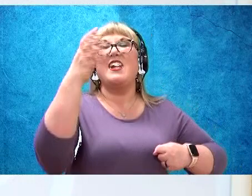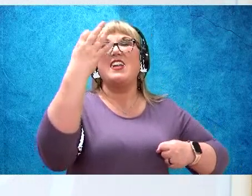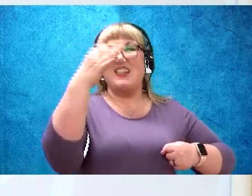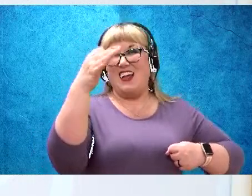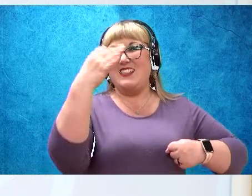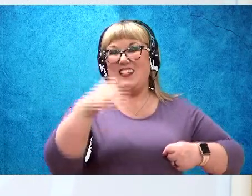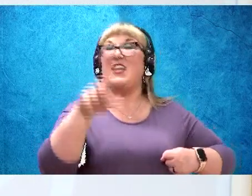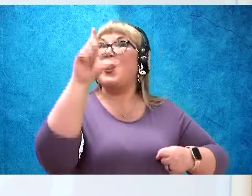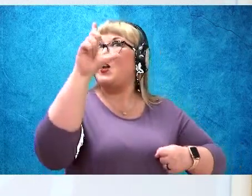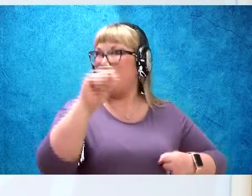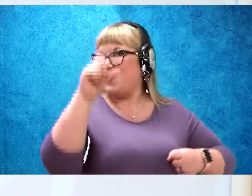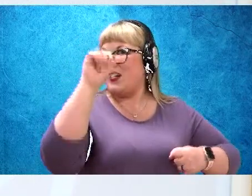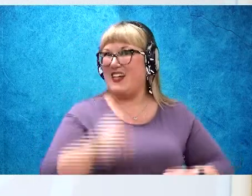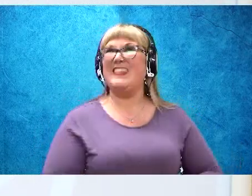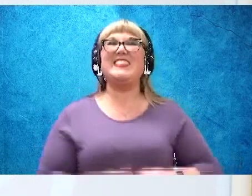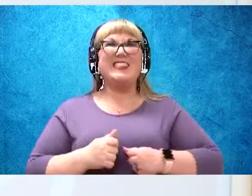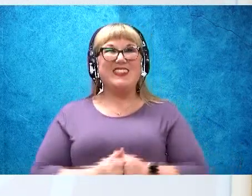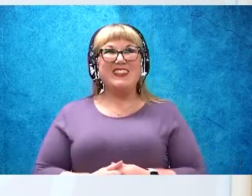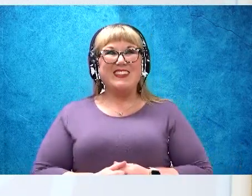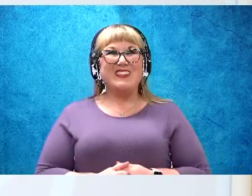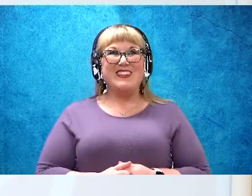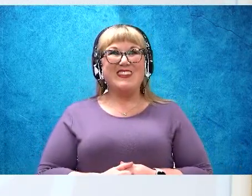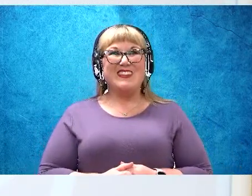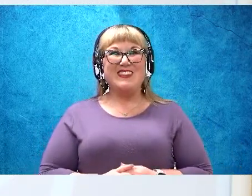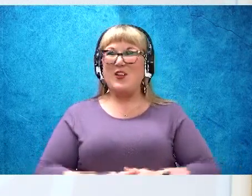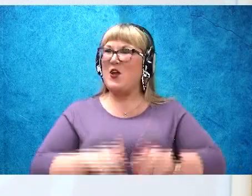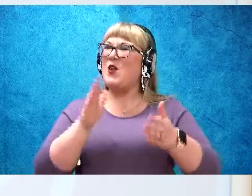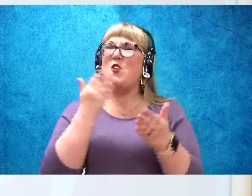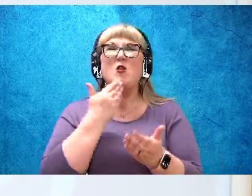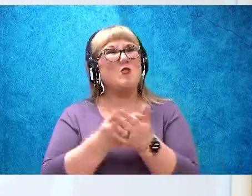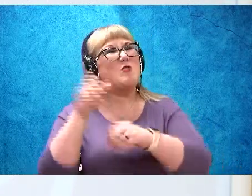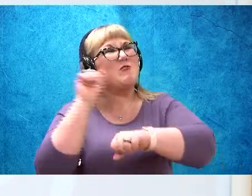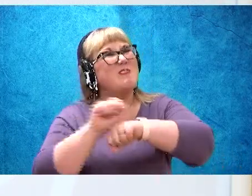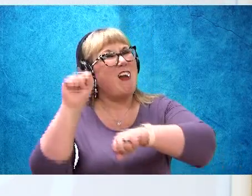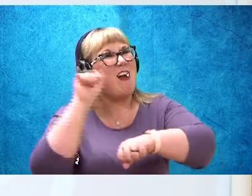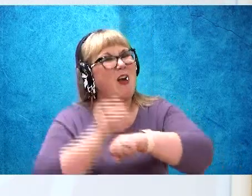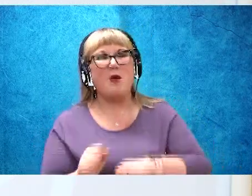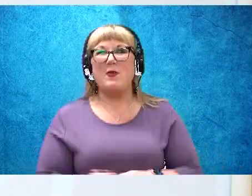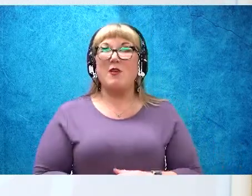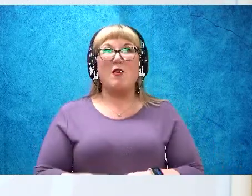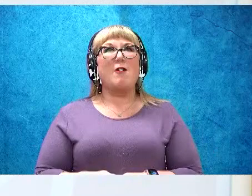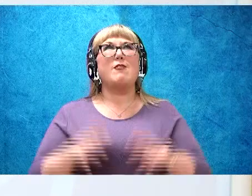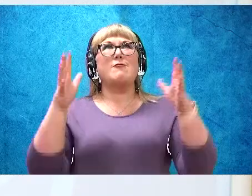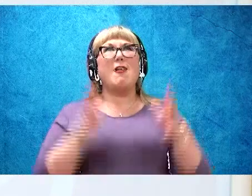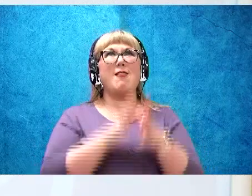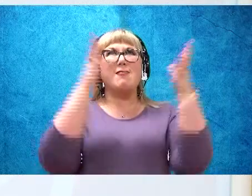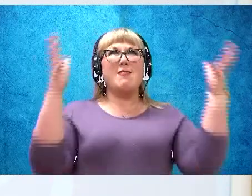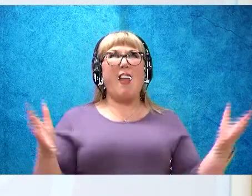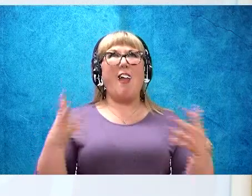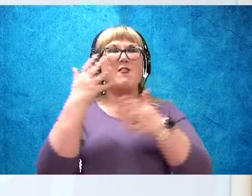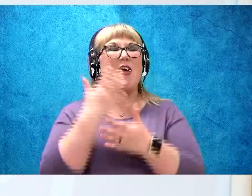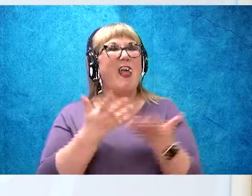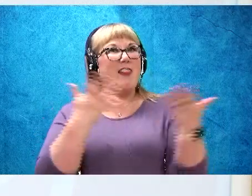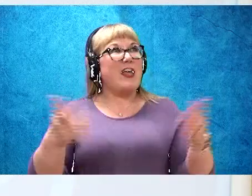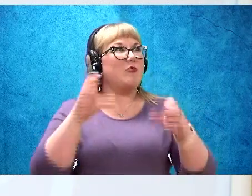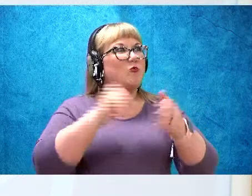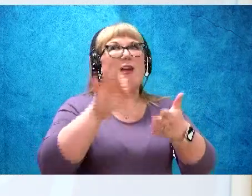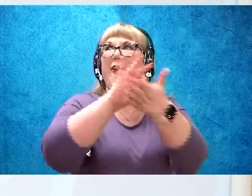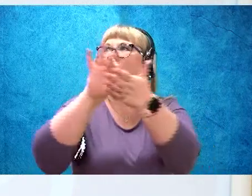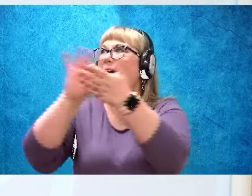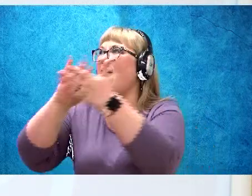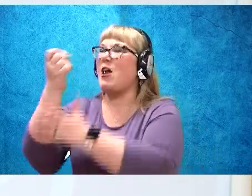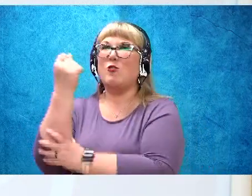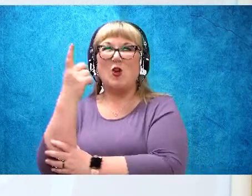18, 19, 20. Very good job. There are tons of things that you can count to 20 at